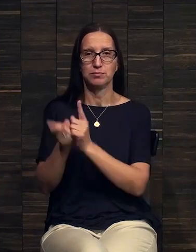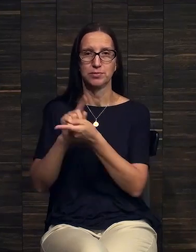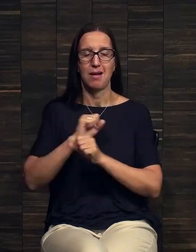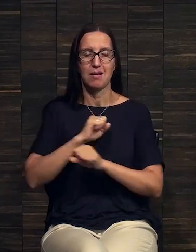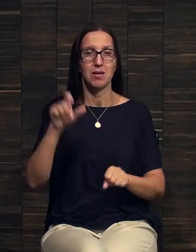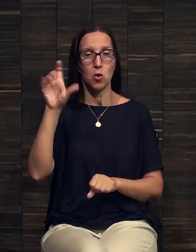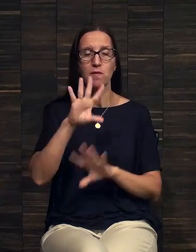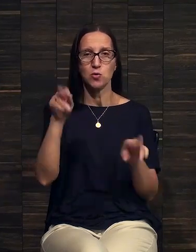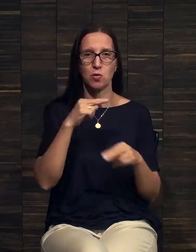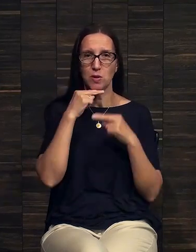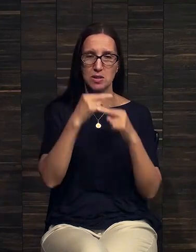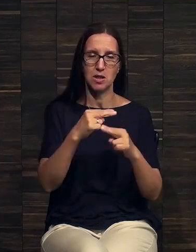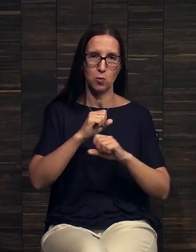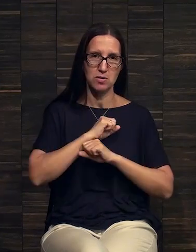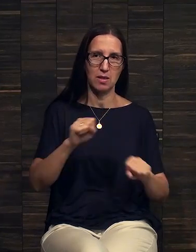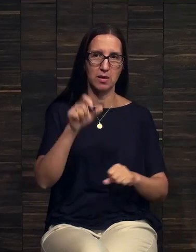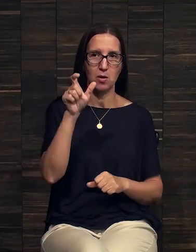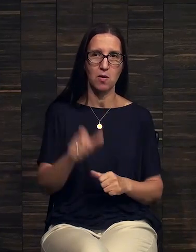of the evil